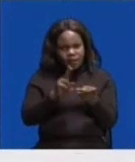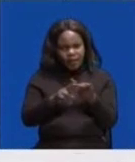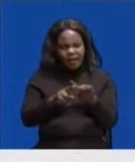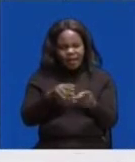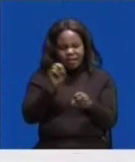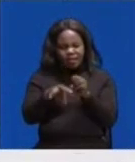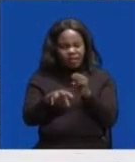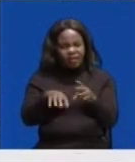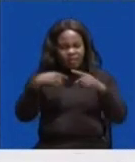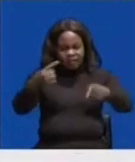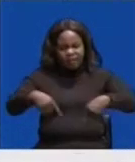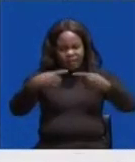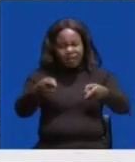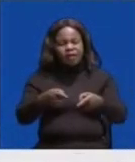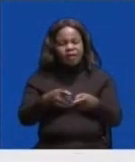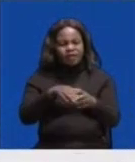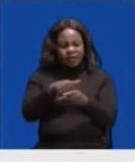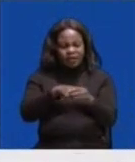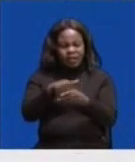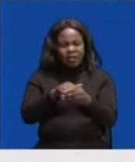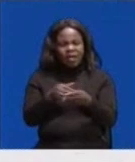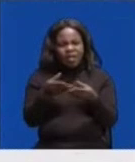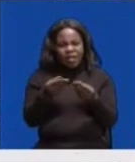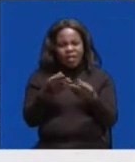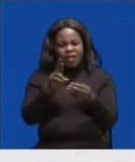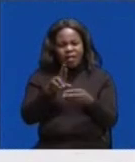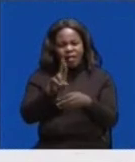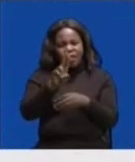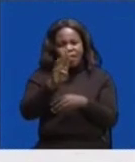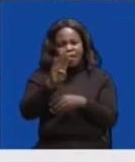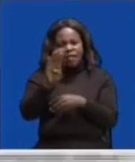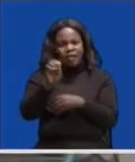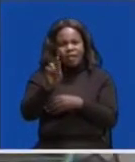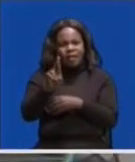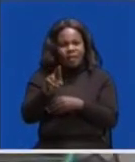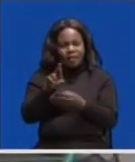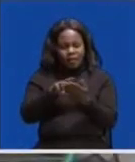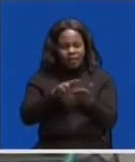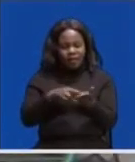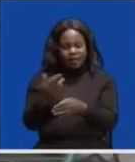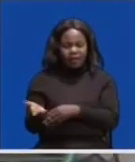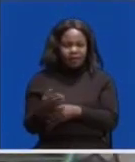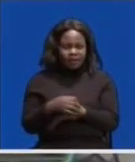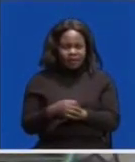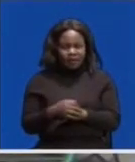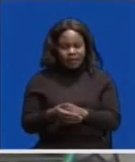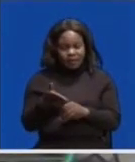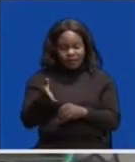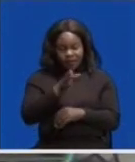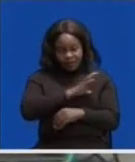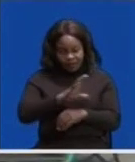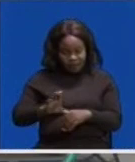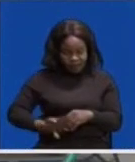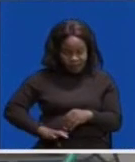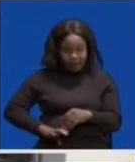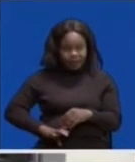tires, plastics and rubber. Brian Marley has details in this report. A major industrial innovation which has